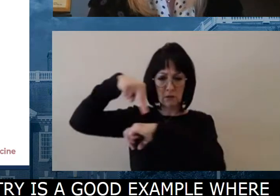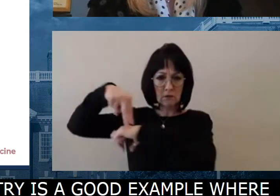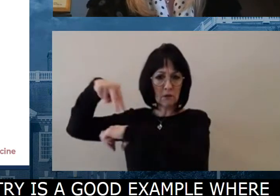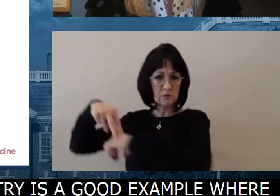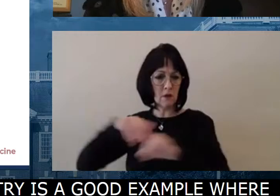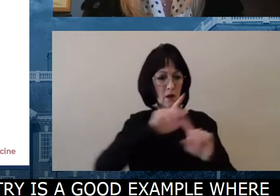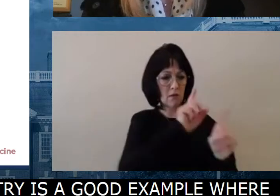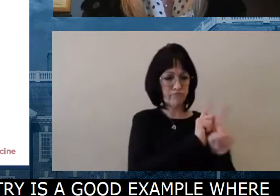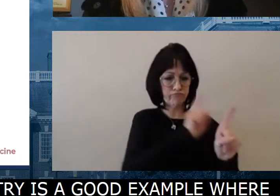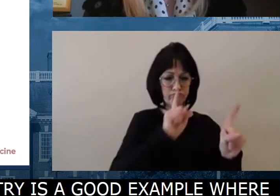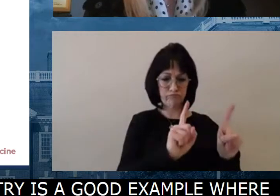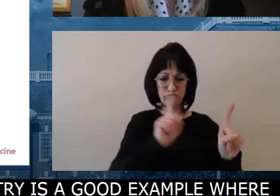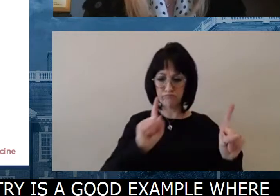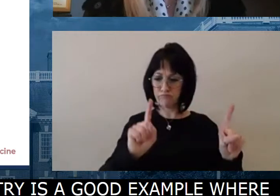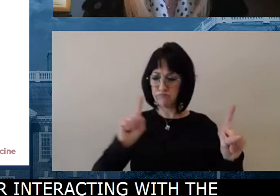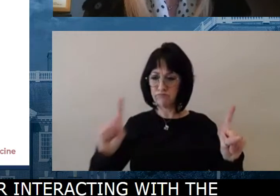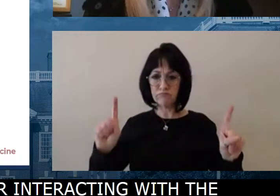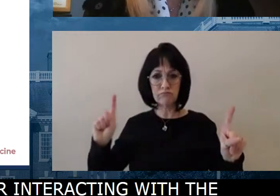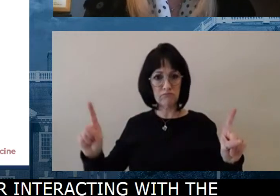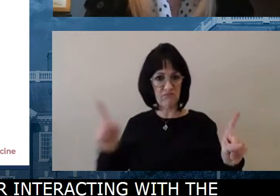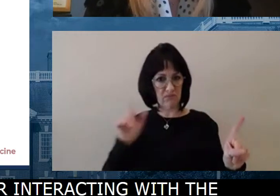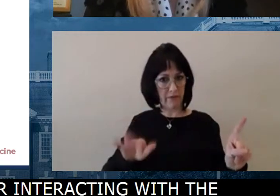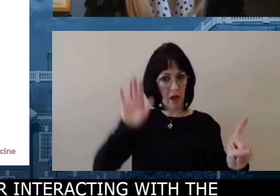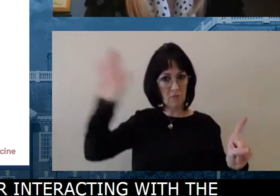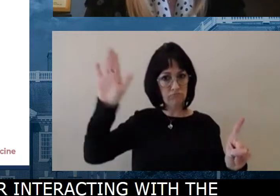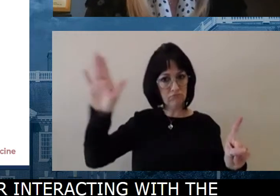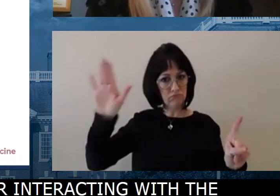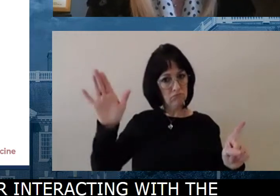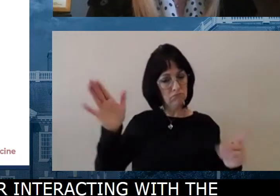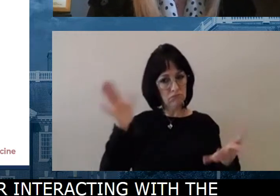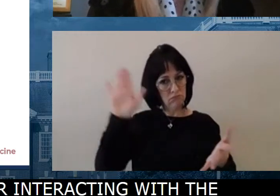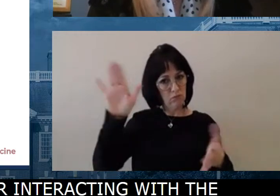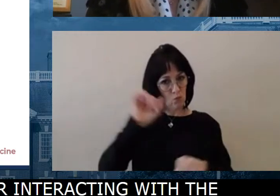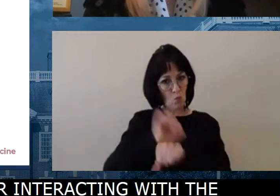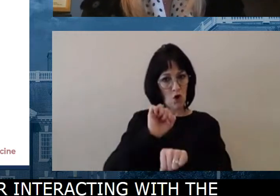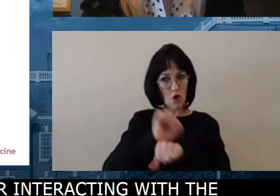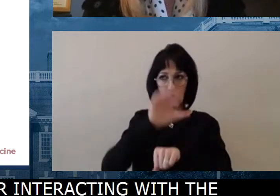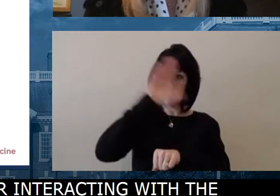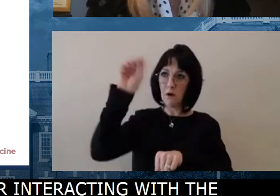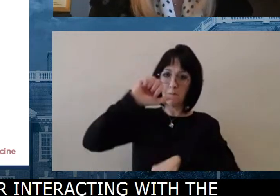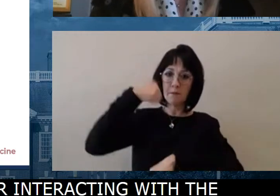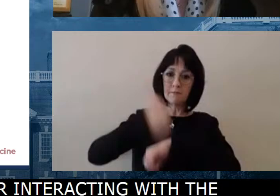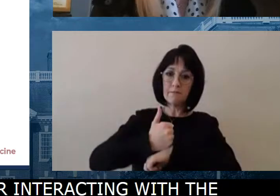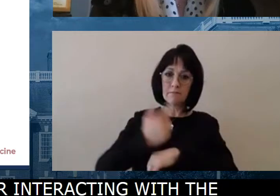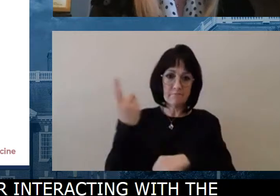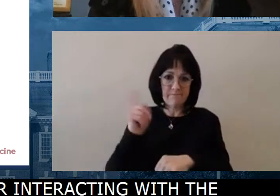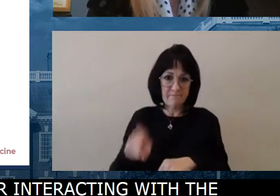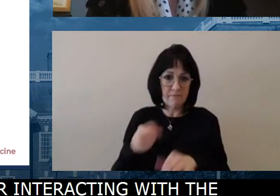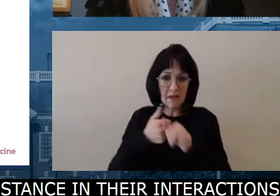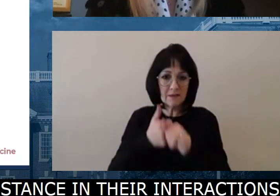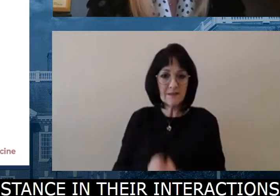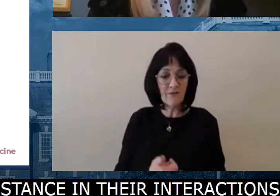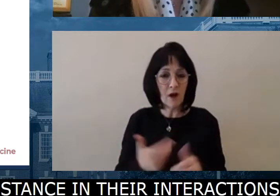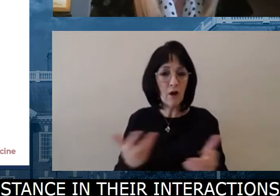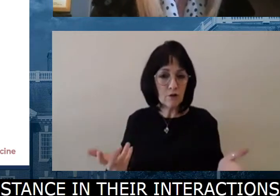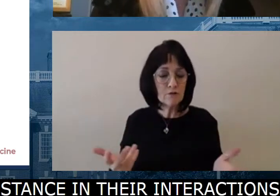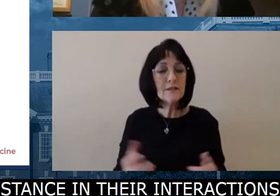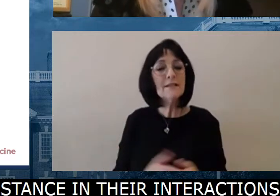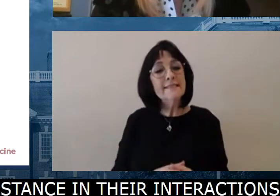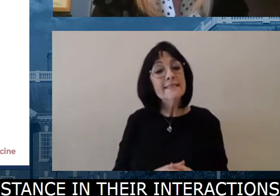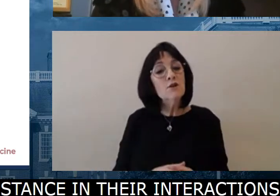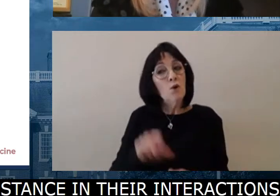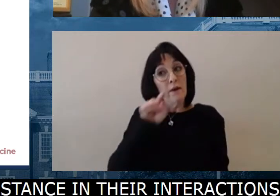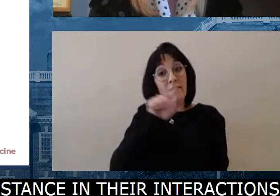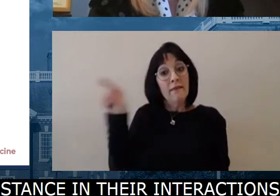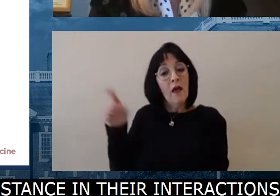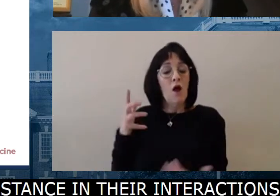distance in their interactions with the public. So food manufacturing, there's about 13 or 14 facilities that